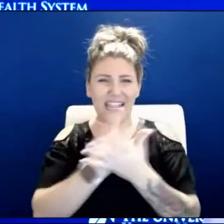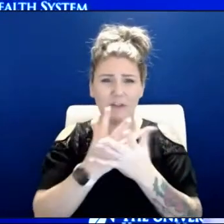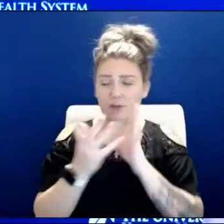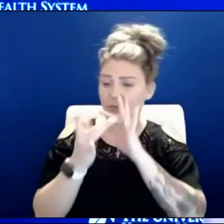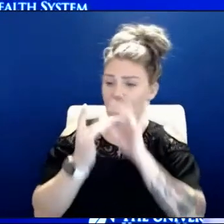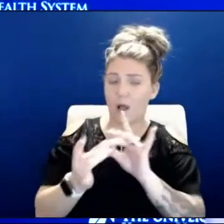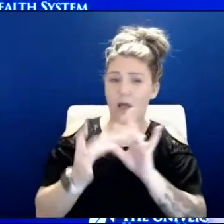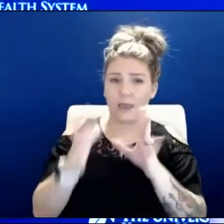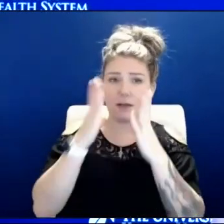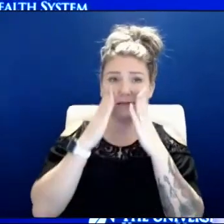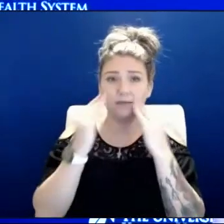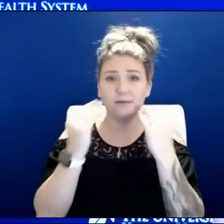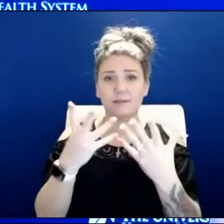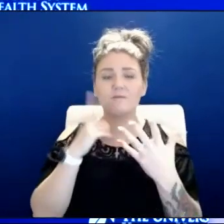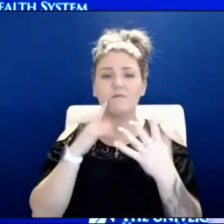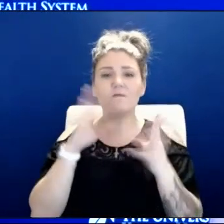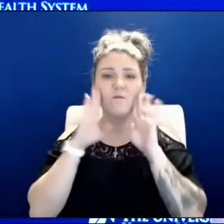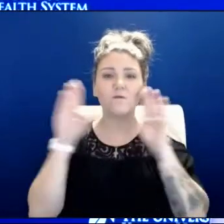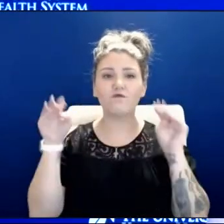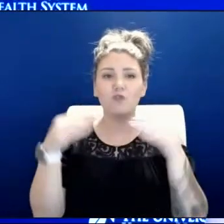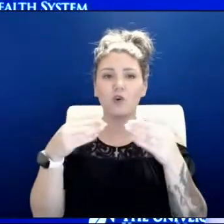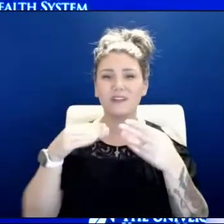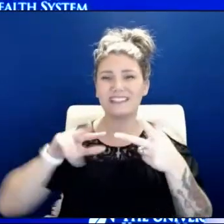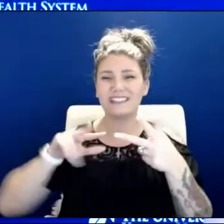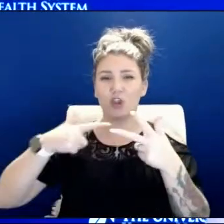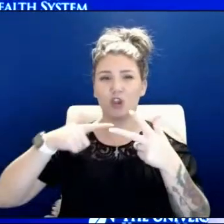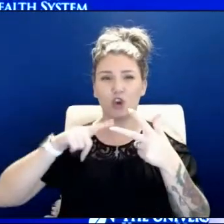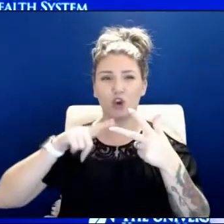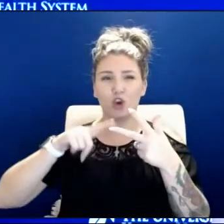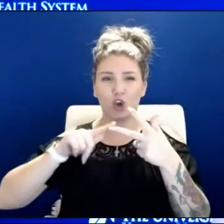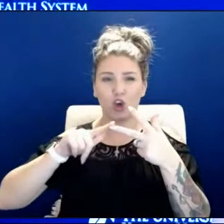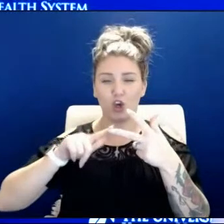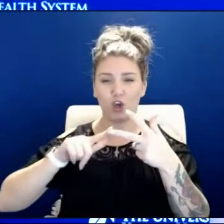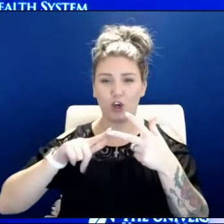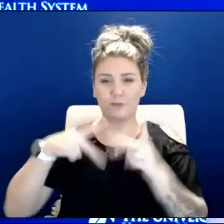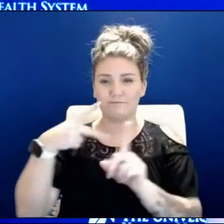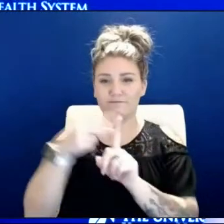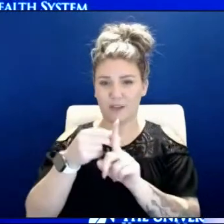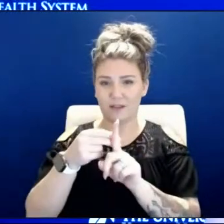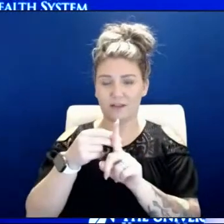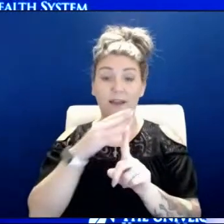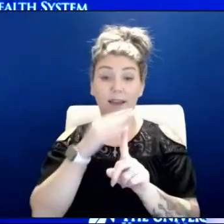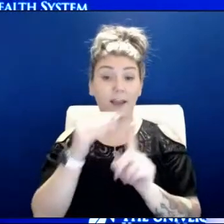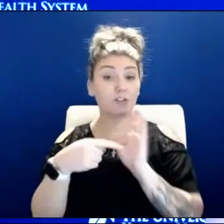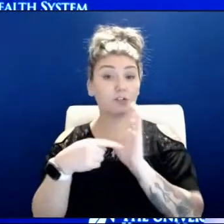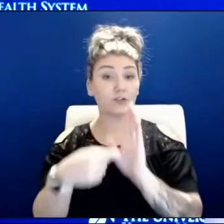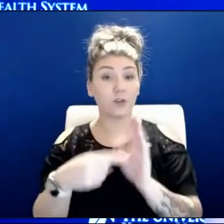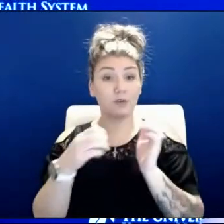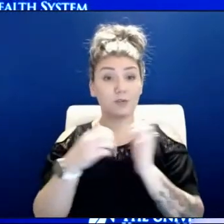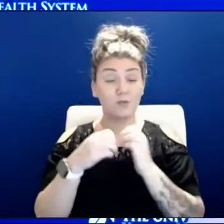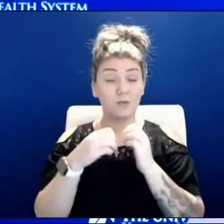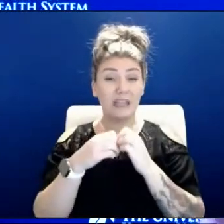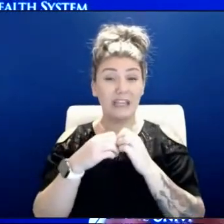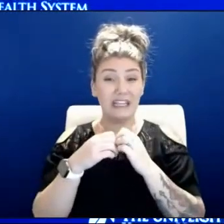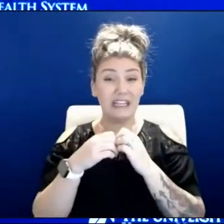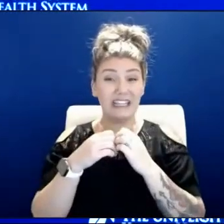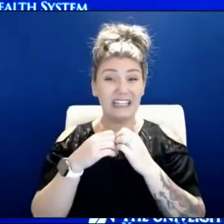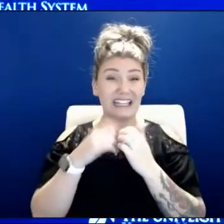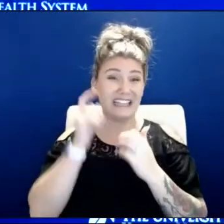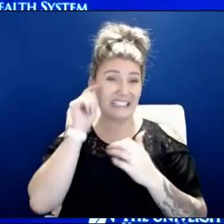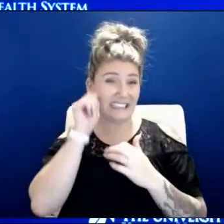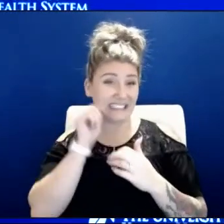a lot of it centers around that third dose of vaccine. And they showed that in those adolescents that were able to get a third dose,